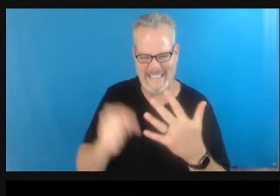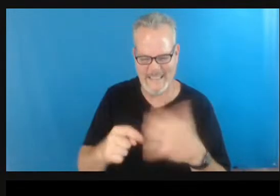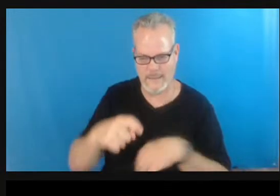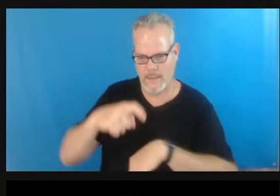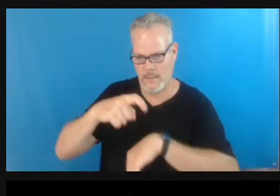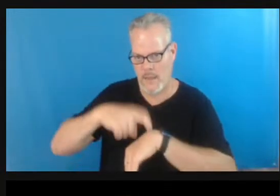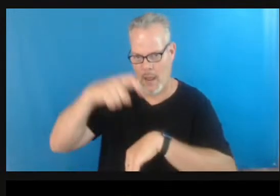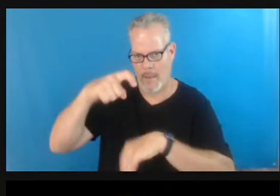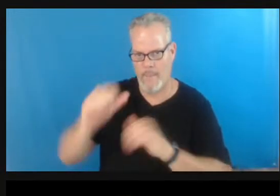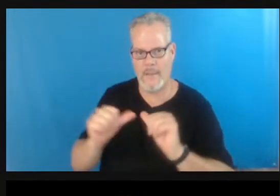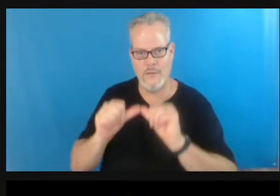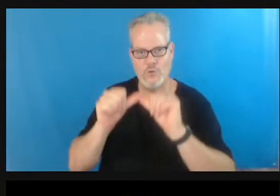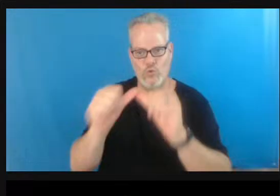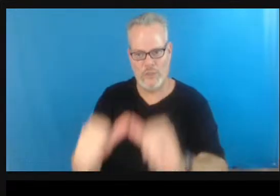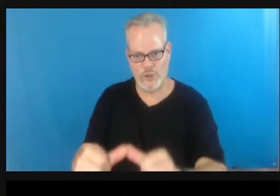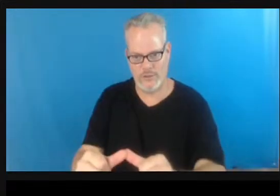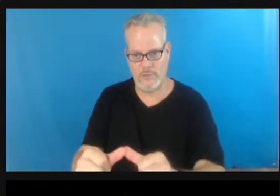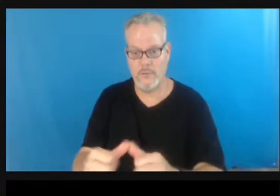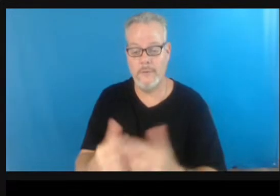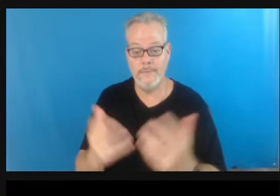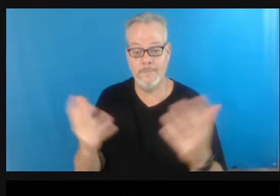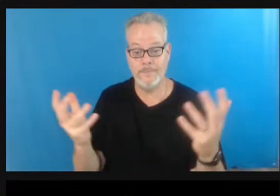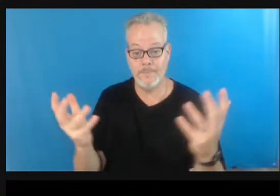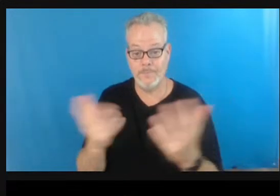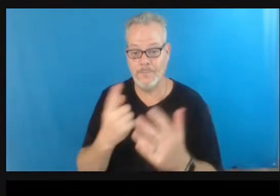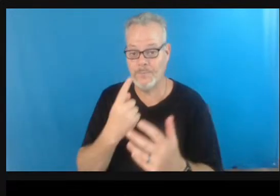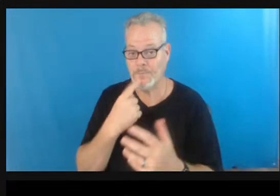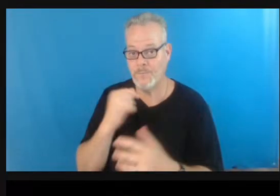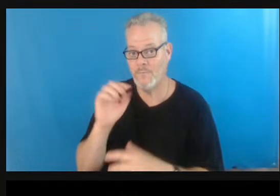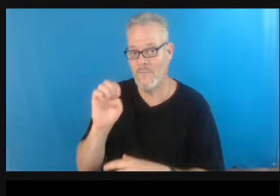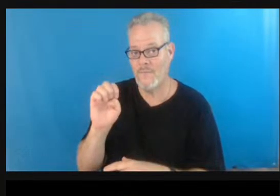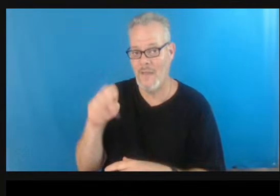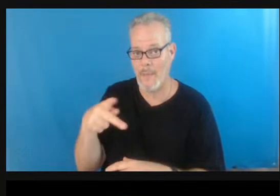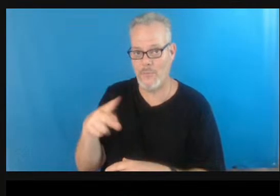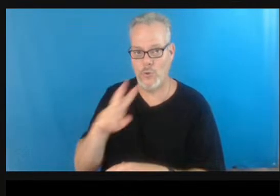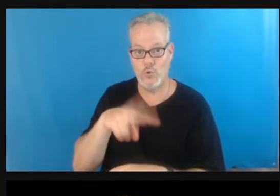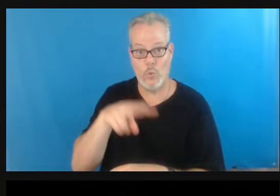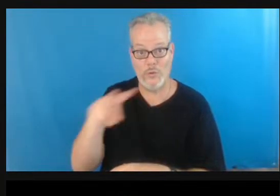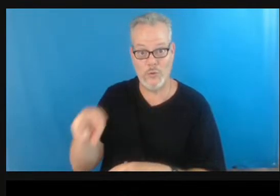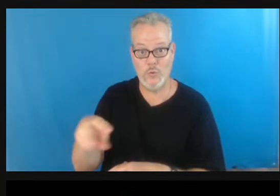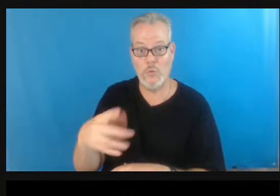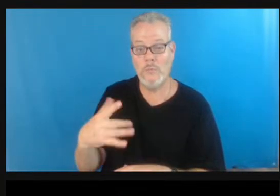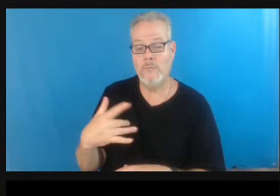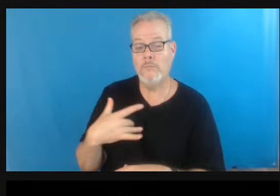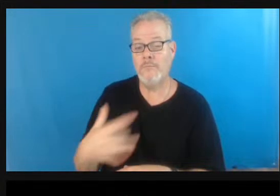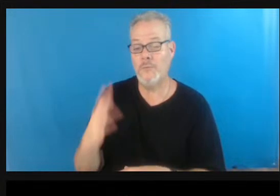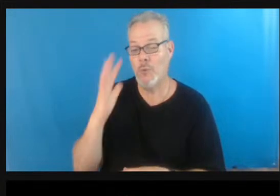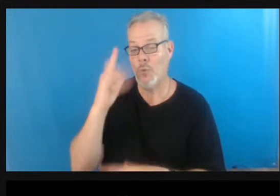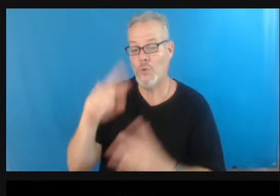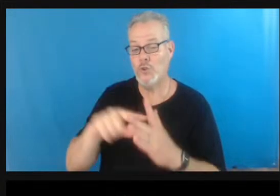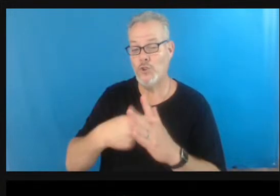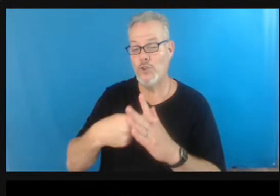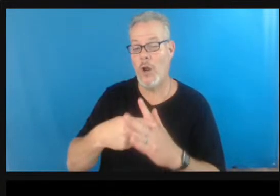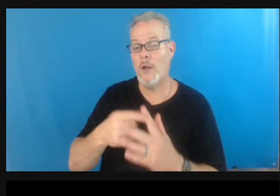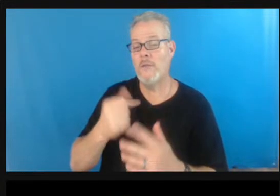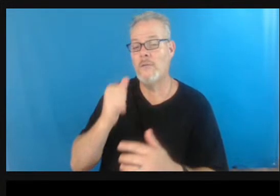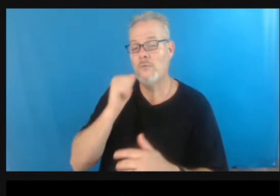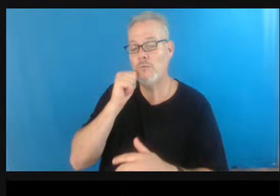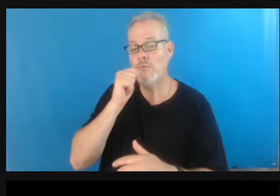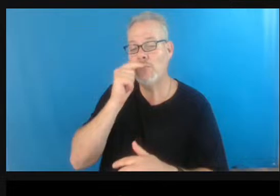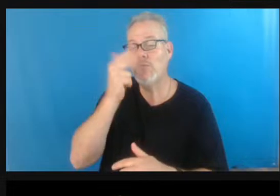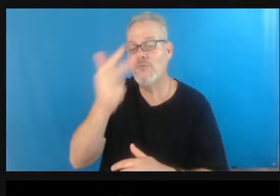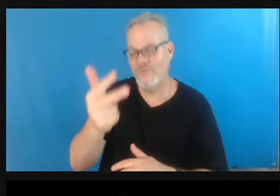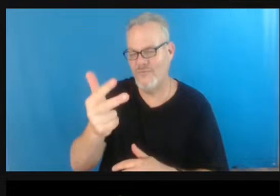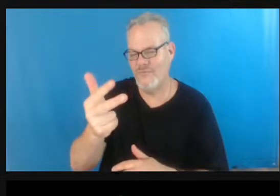duration. But they do say that episode 22 is likely to begin in the next 2 to 3 days. They note